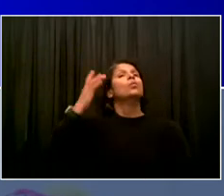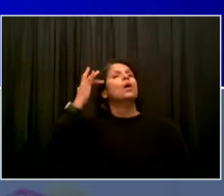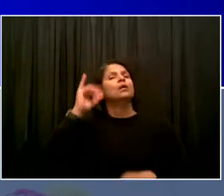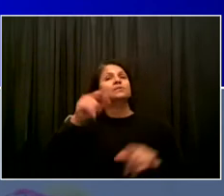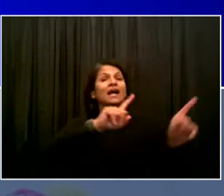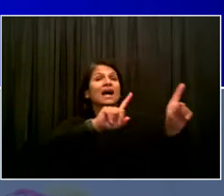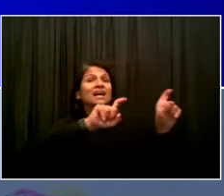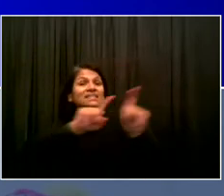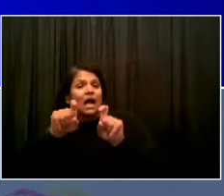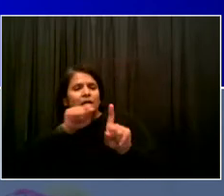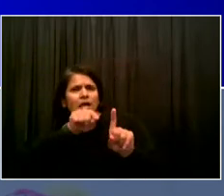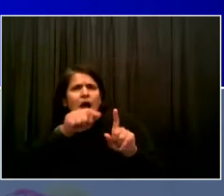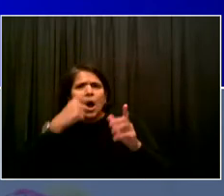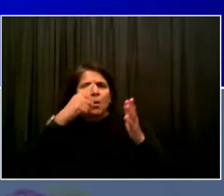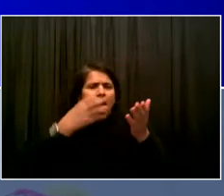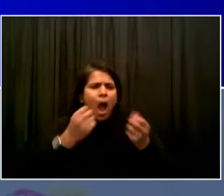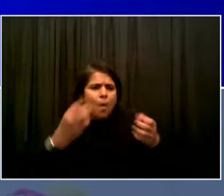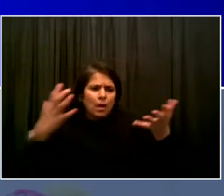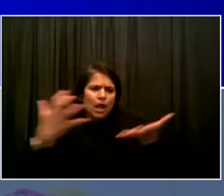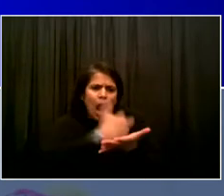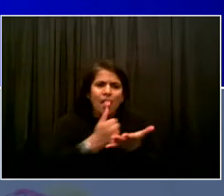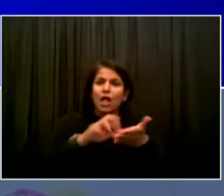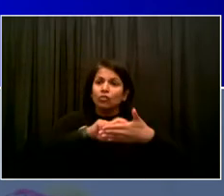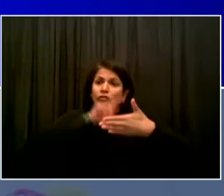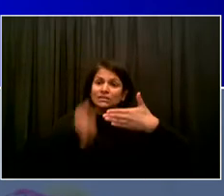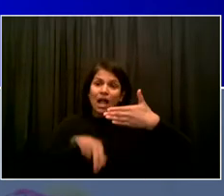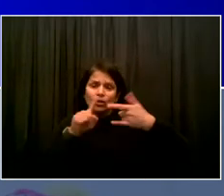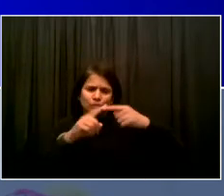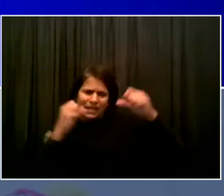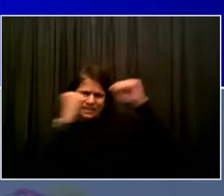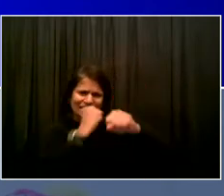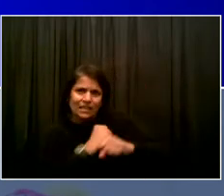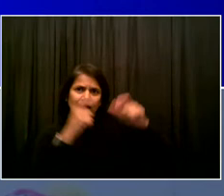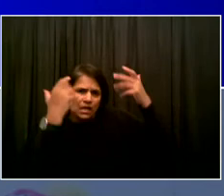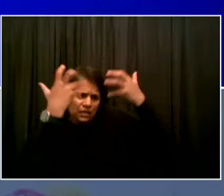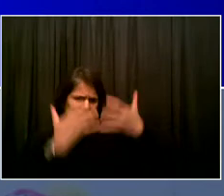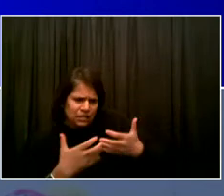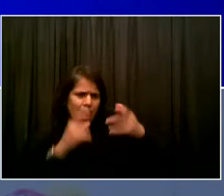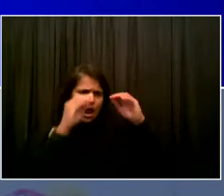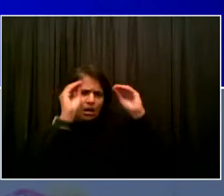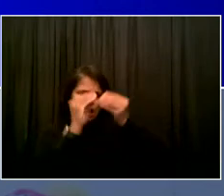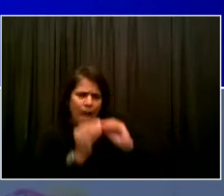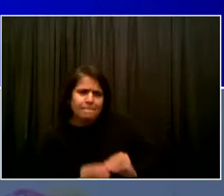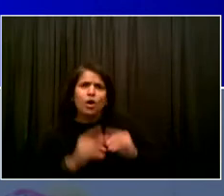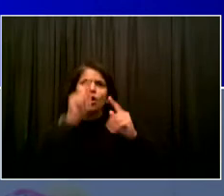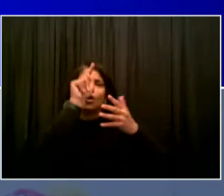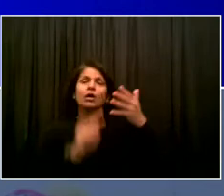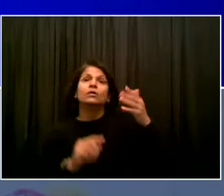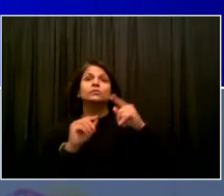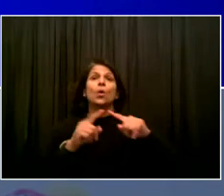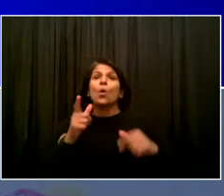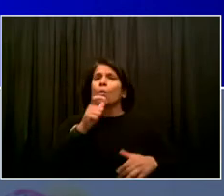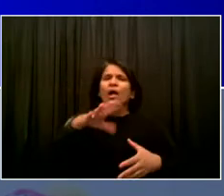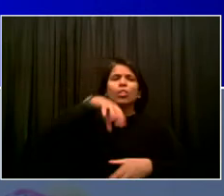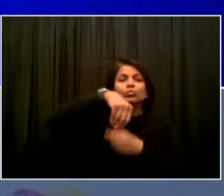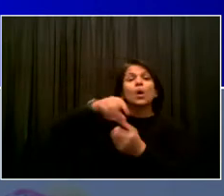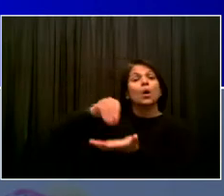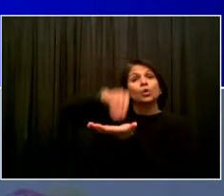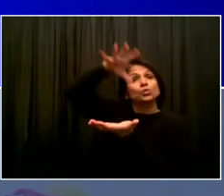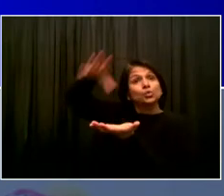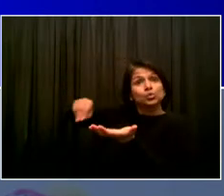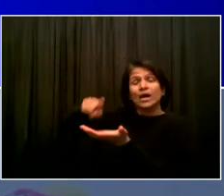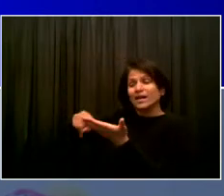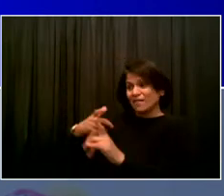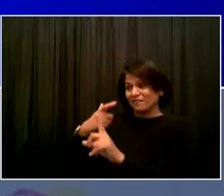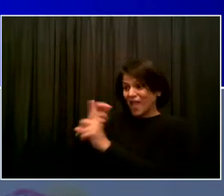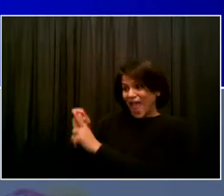vaccinated and unvaccinated students. So two times the tests, and including vaccinated and unvaccinated, and of